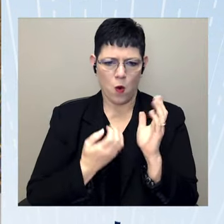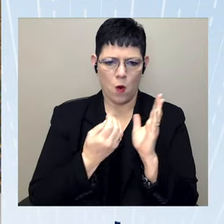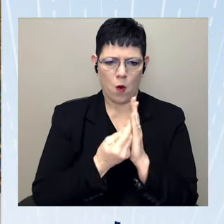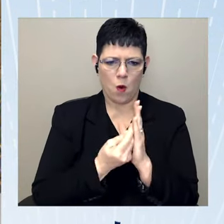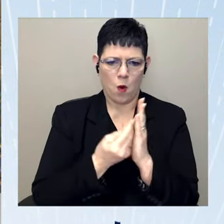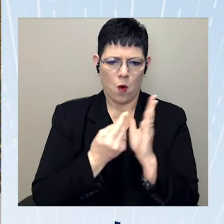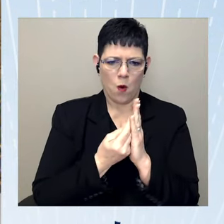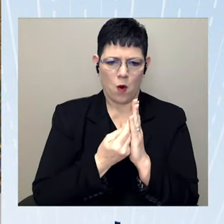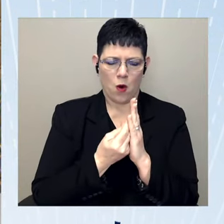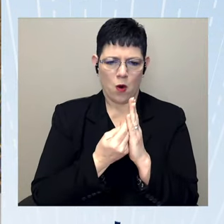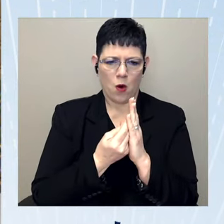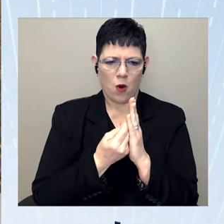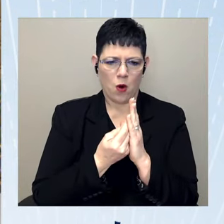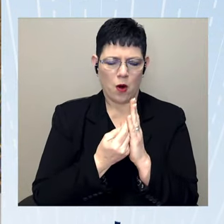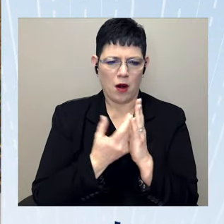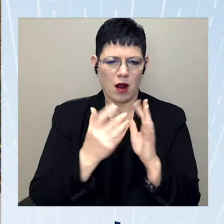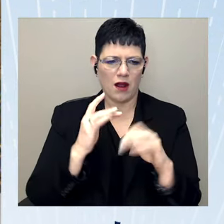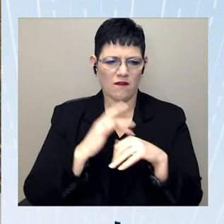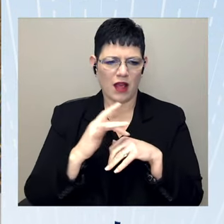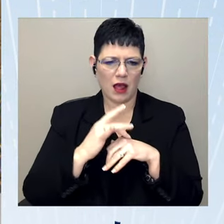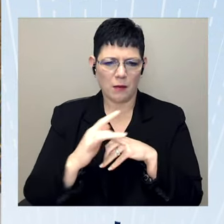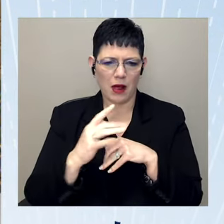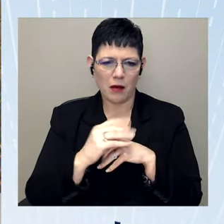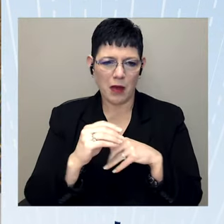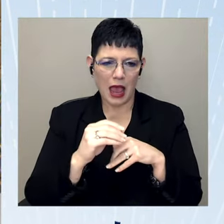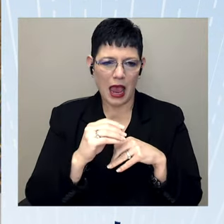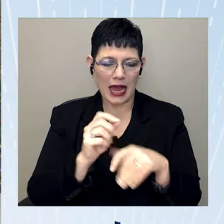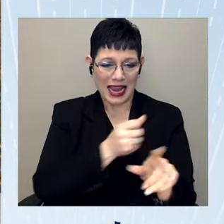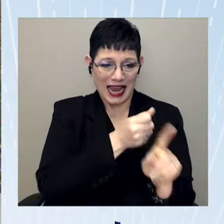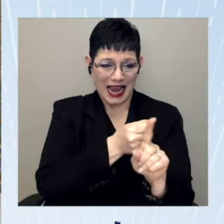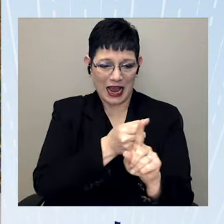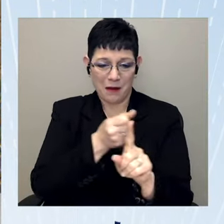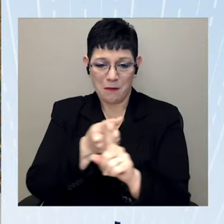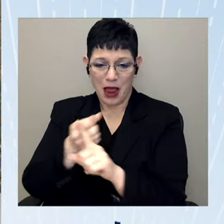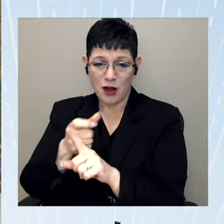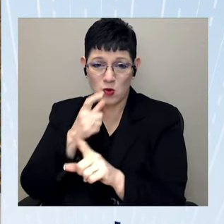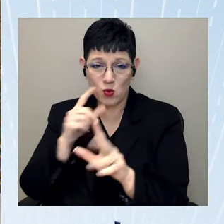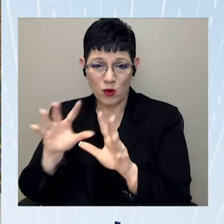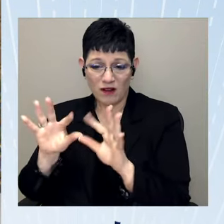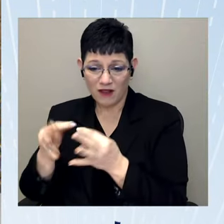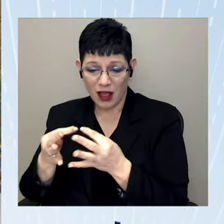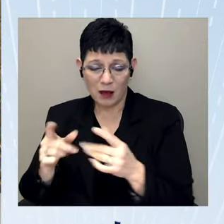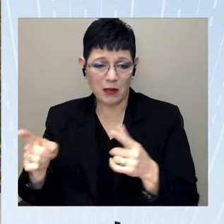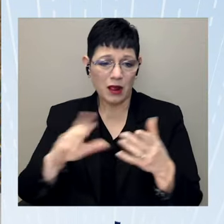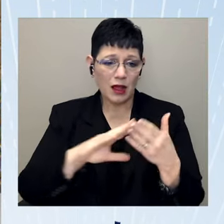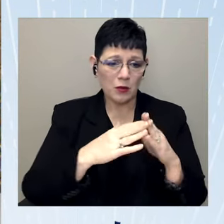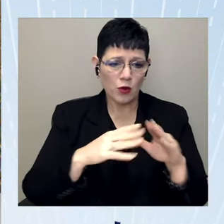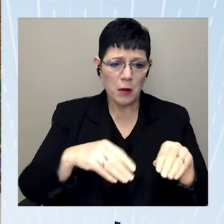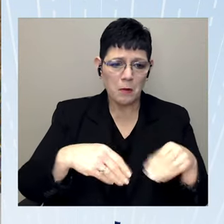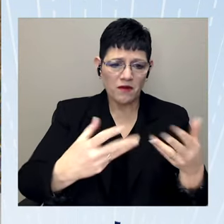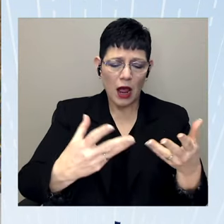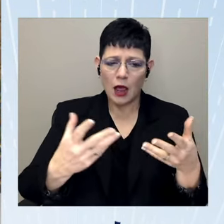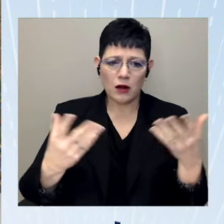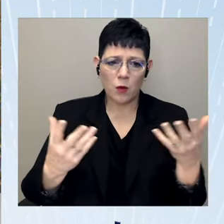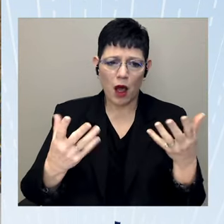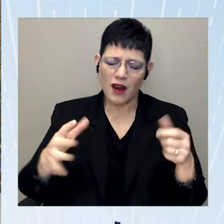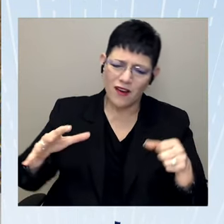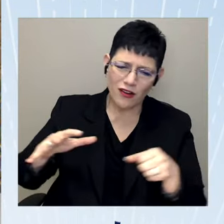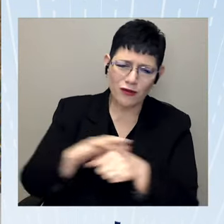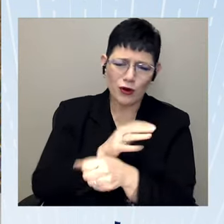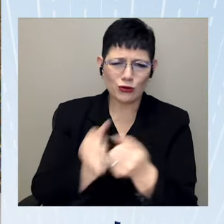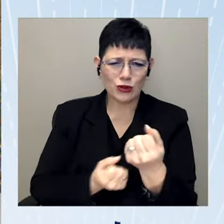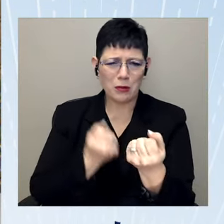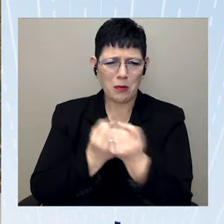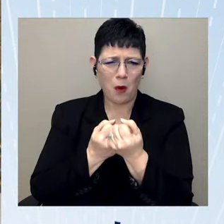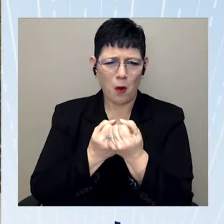transforming families and communities by finally stepping up and giving them the support they need,